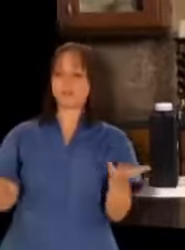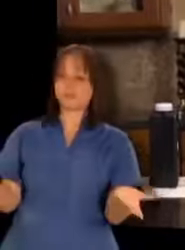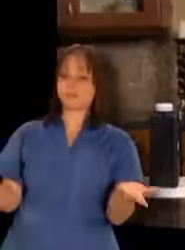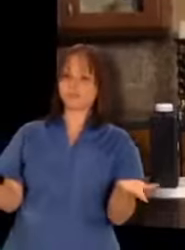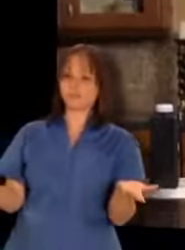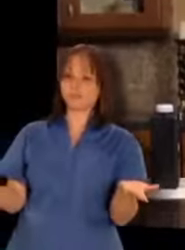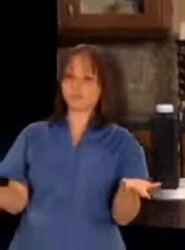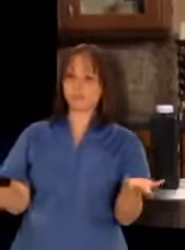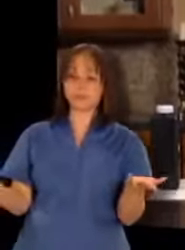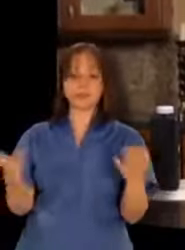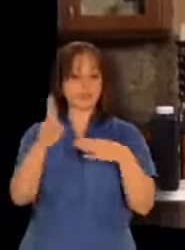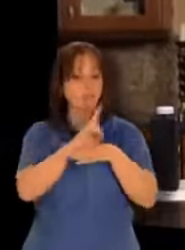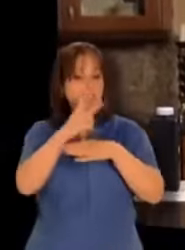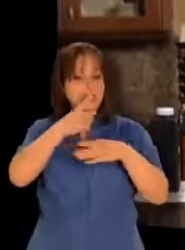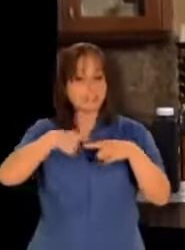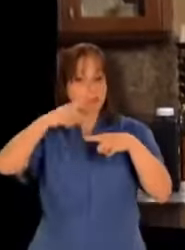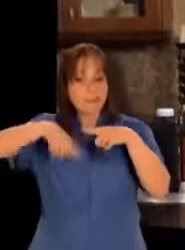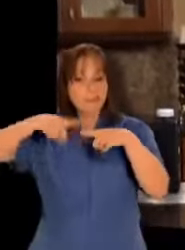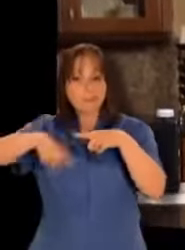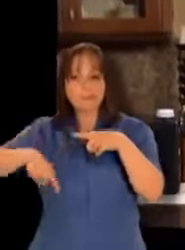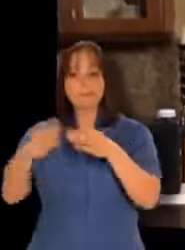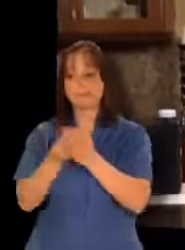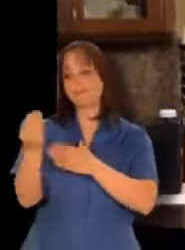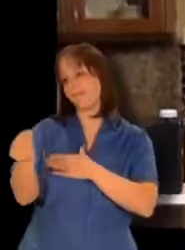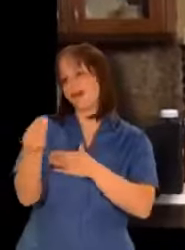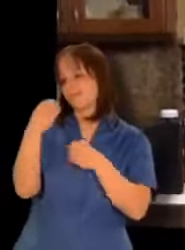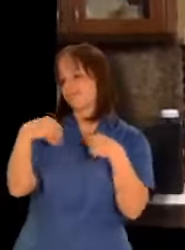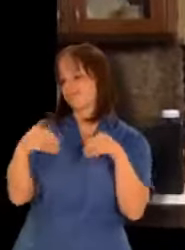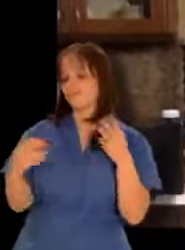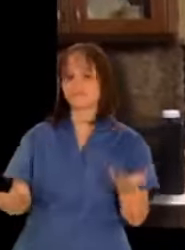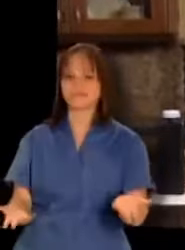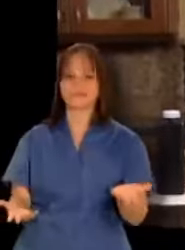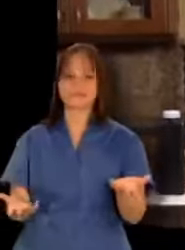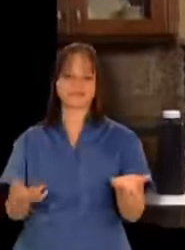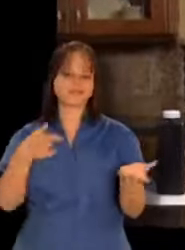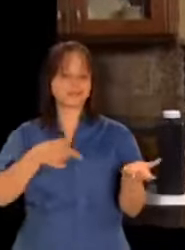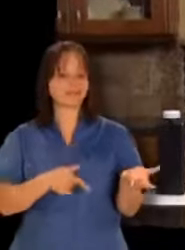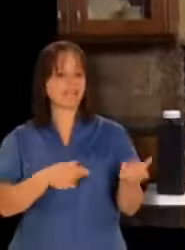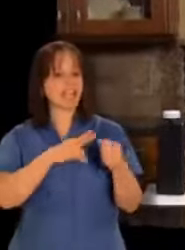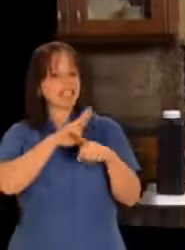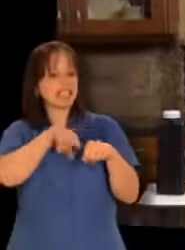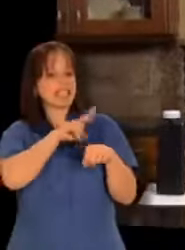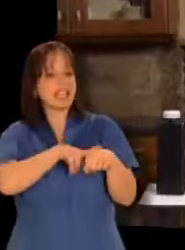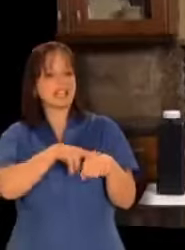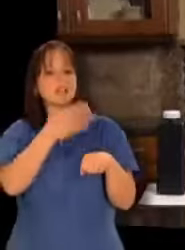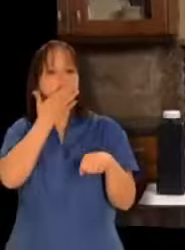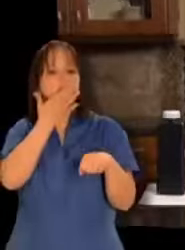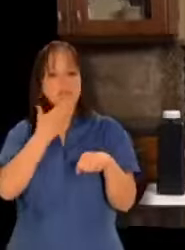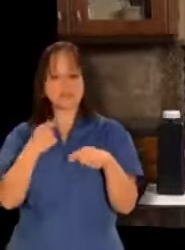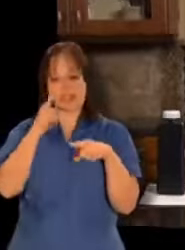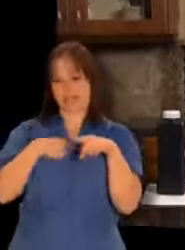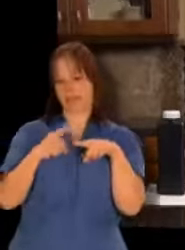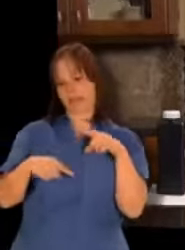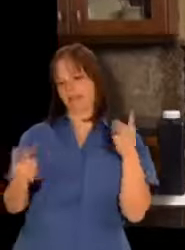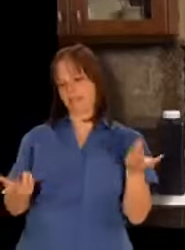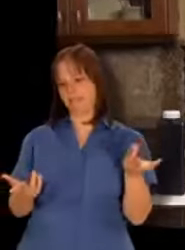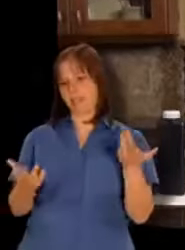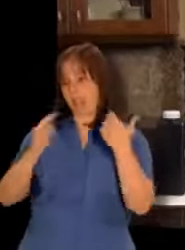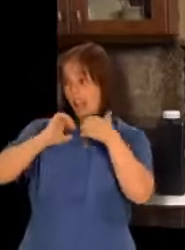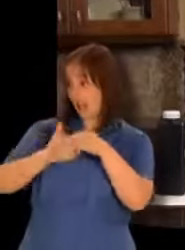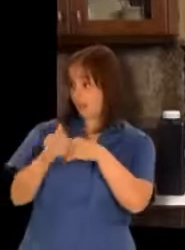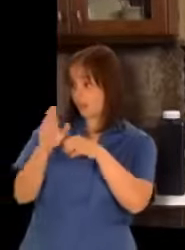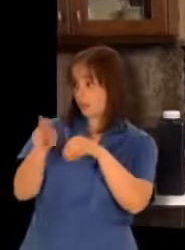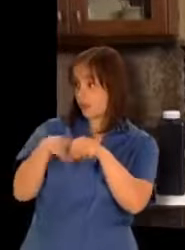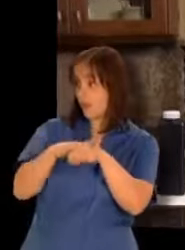use some tomatoes here that I just got at the grocery store. So these are some Nature's Sweet tomatoes. And how do you